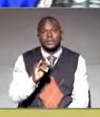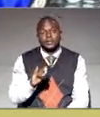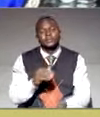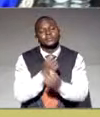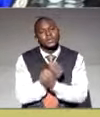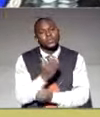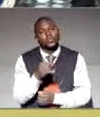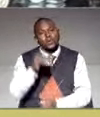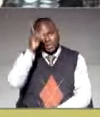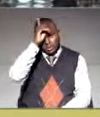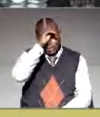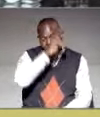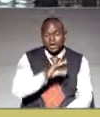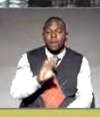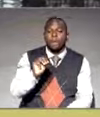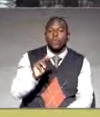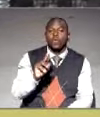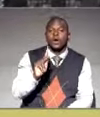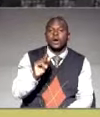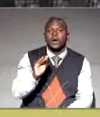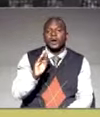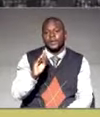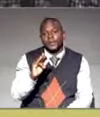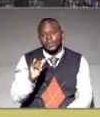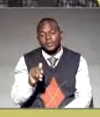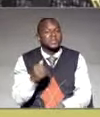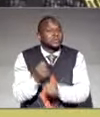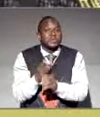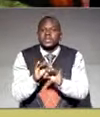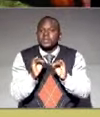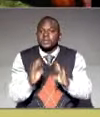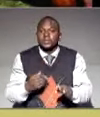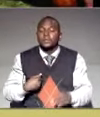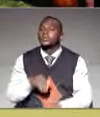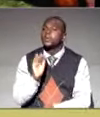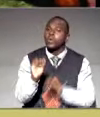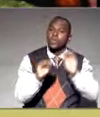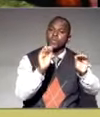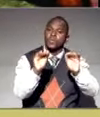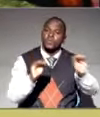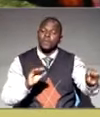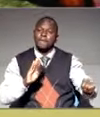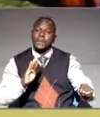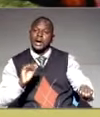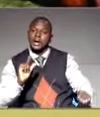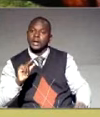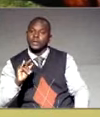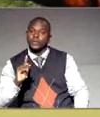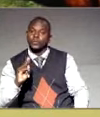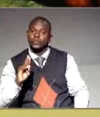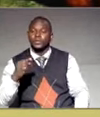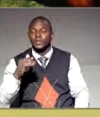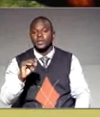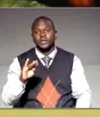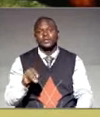Kabaka Mukabya to the extent that he would not do anything without consulting from Balikudembe. He was named Balikudembe by